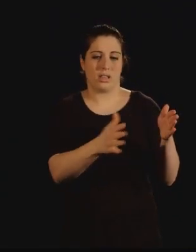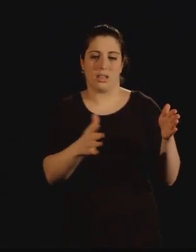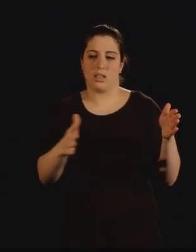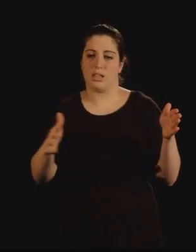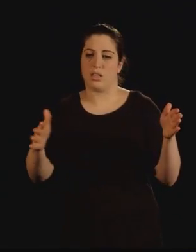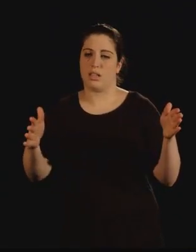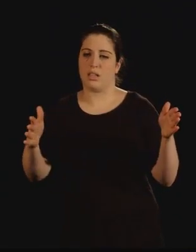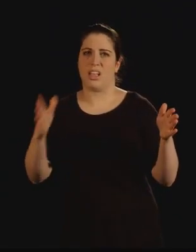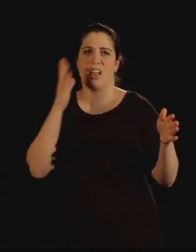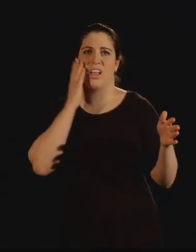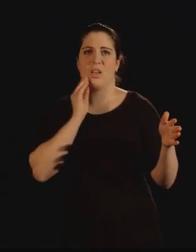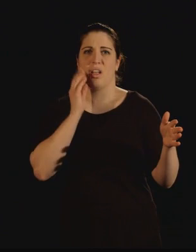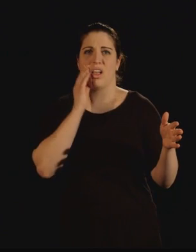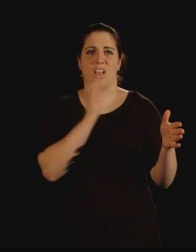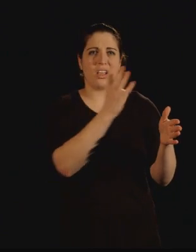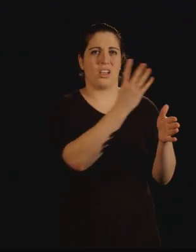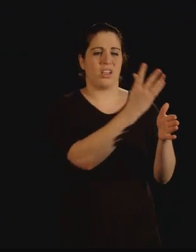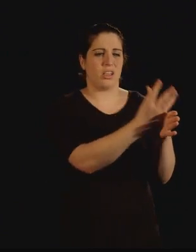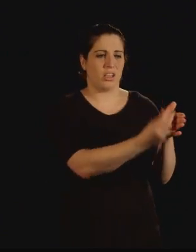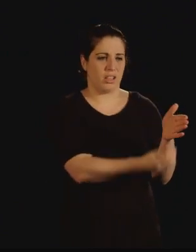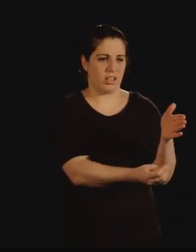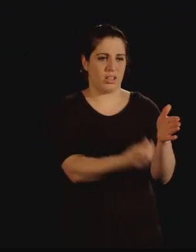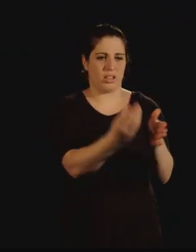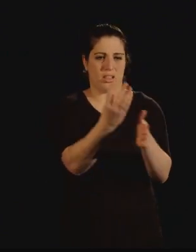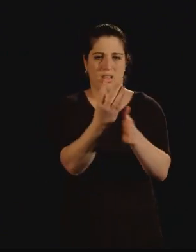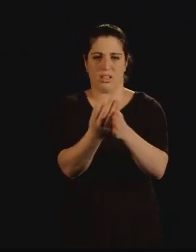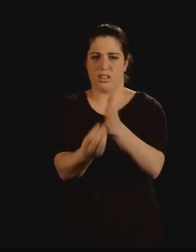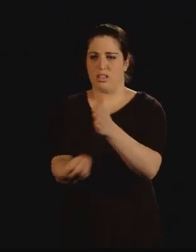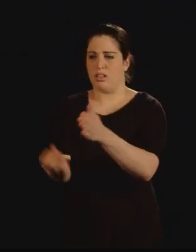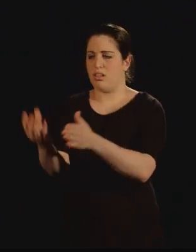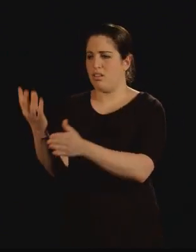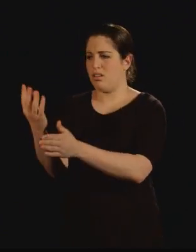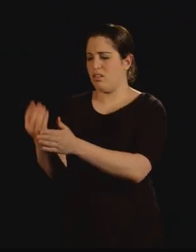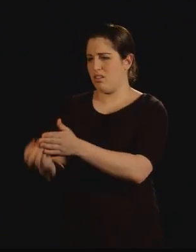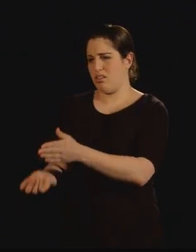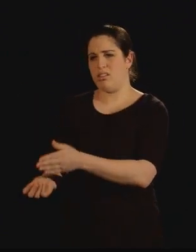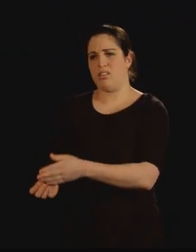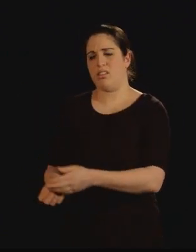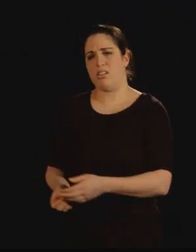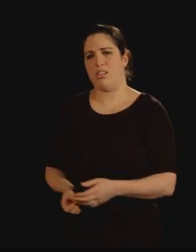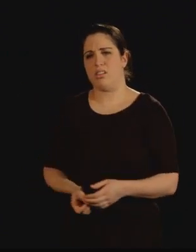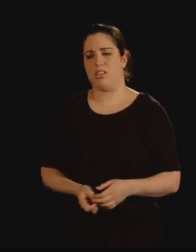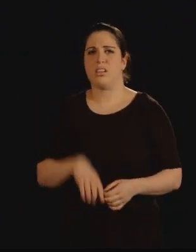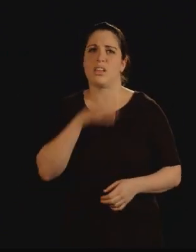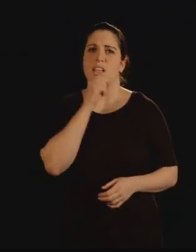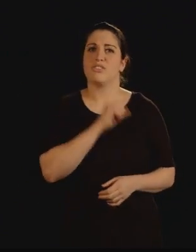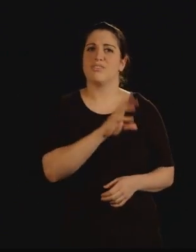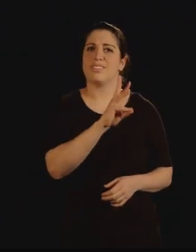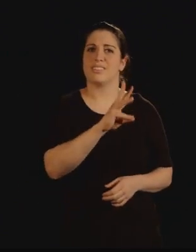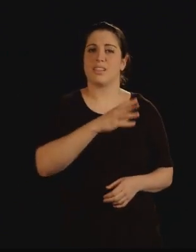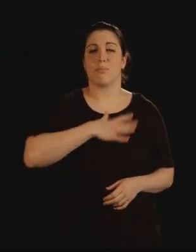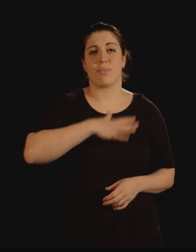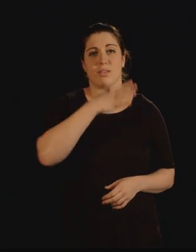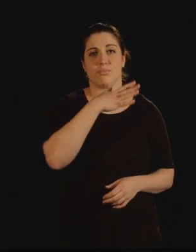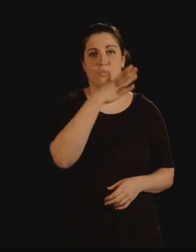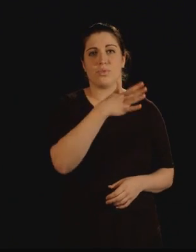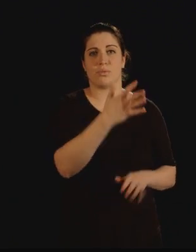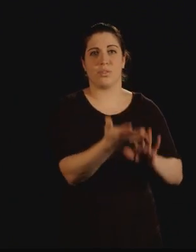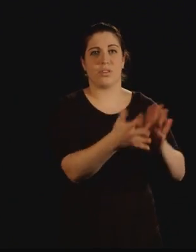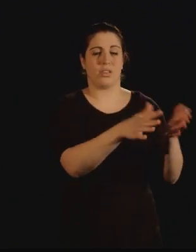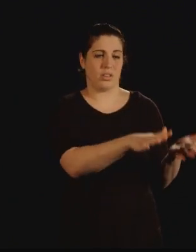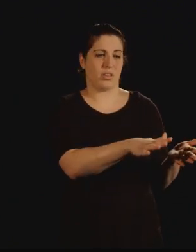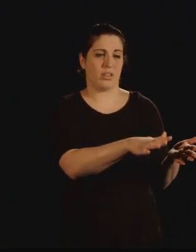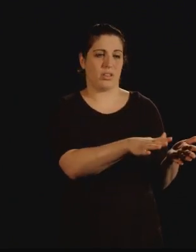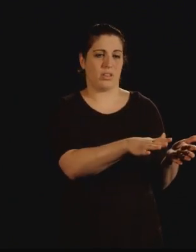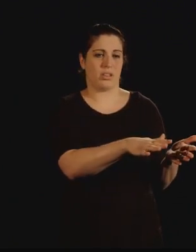shared, one family member after the next died. When I was 6, my paternal grandmother